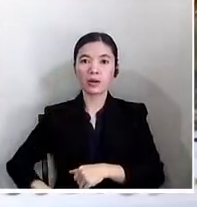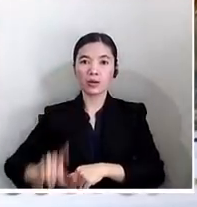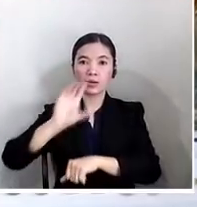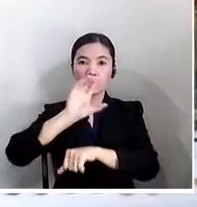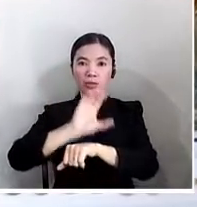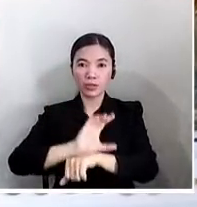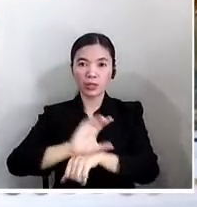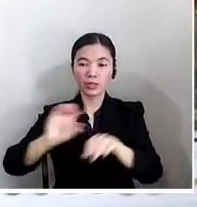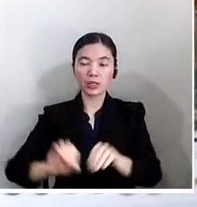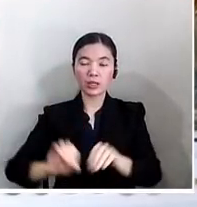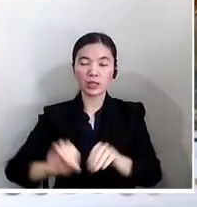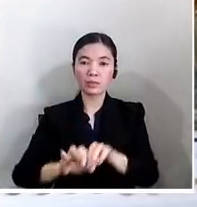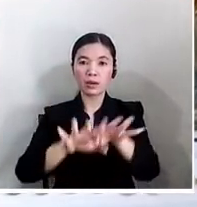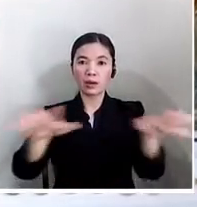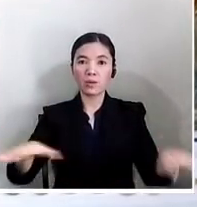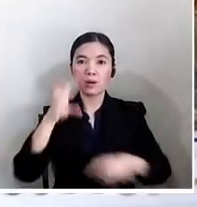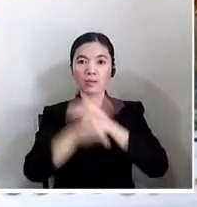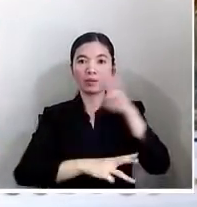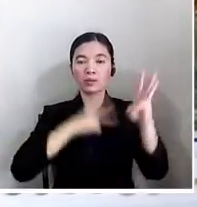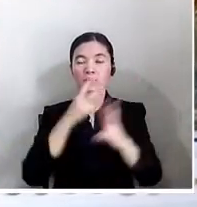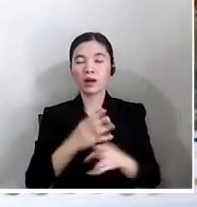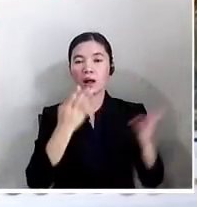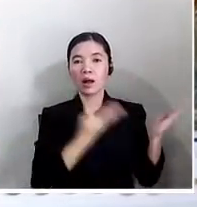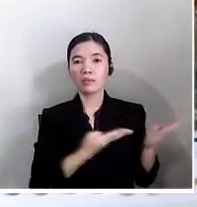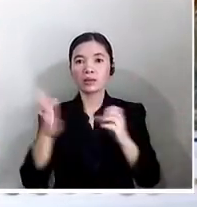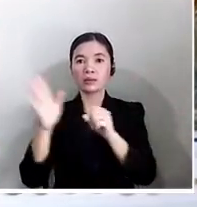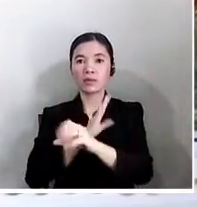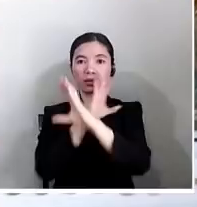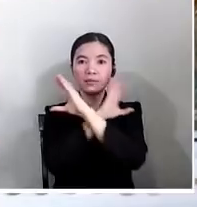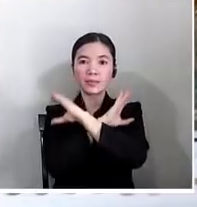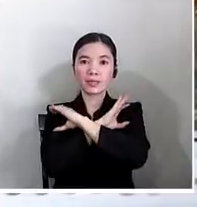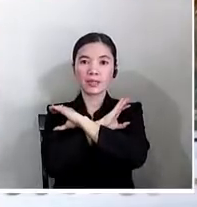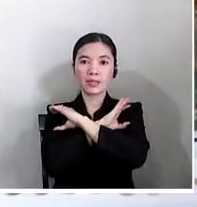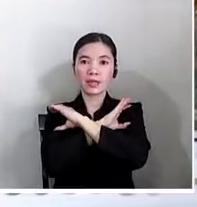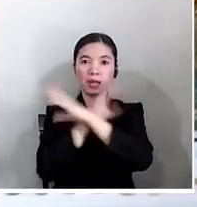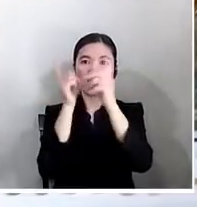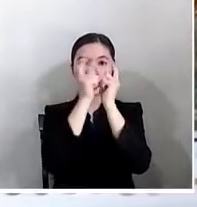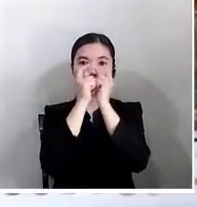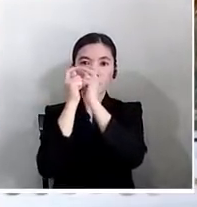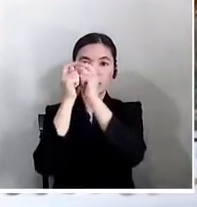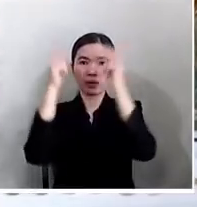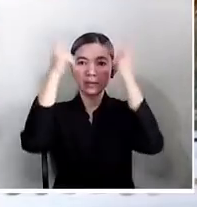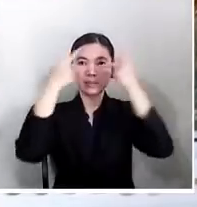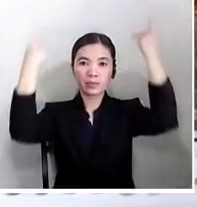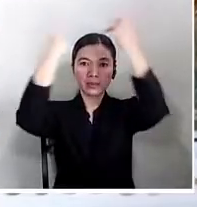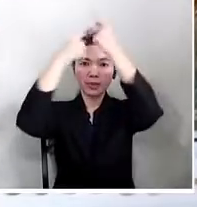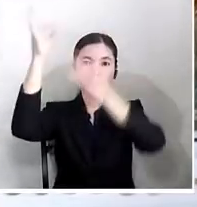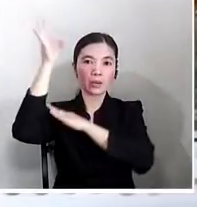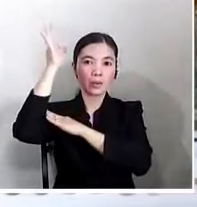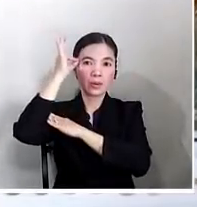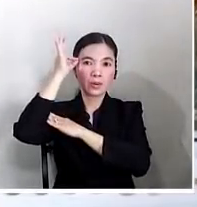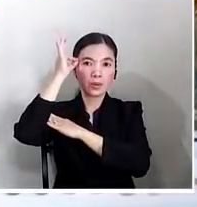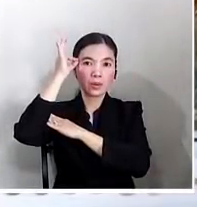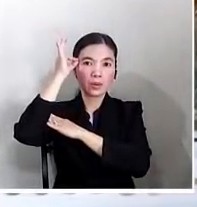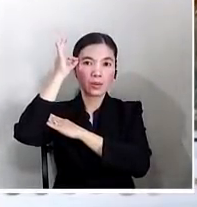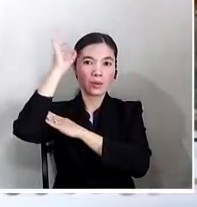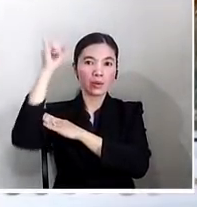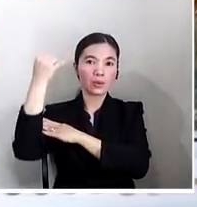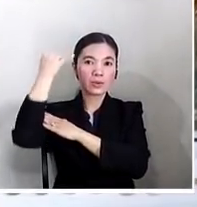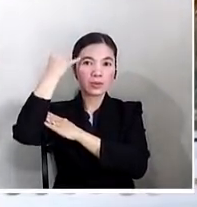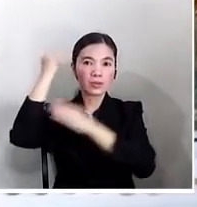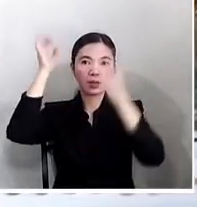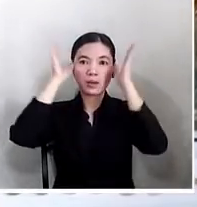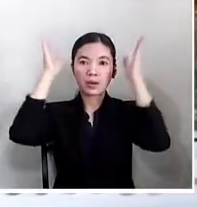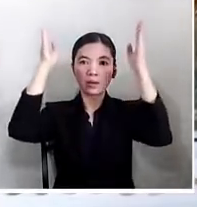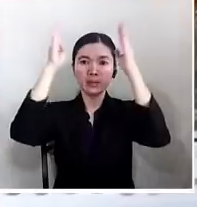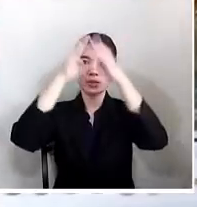the world, and bring her to the fullness of charity, together with Francis our Pope, Jose our Bishop, and